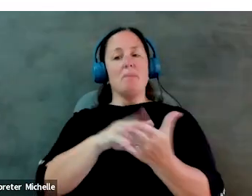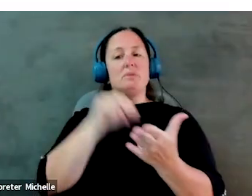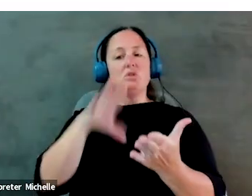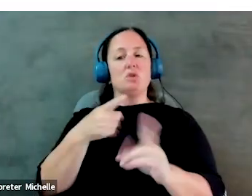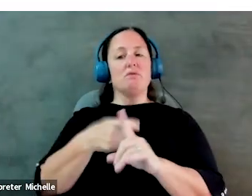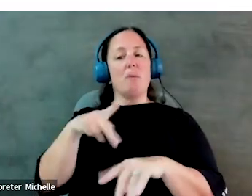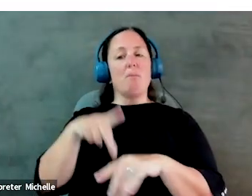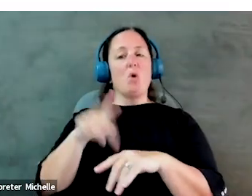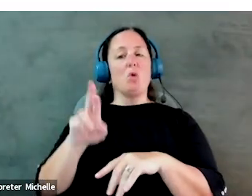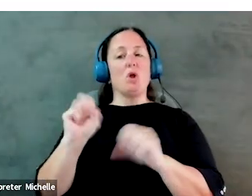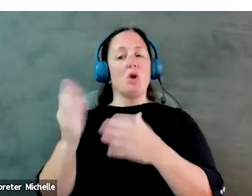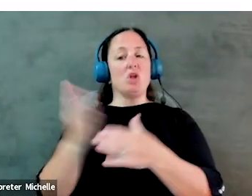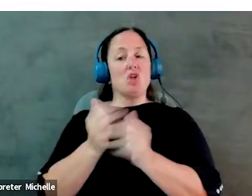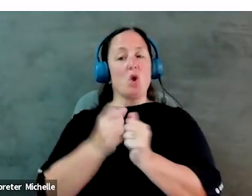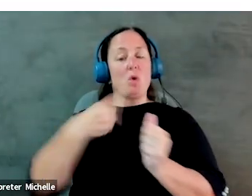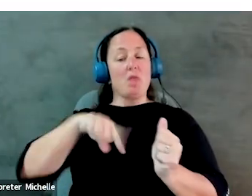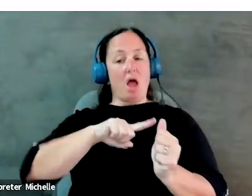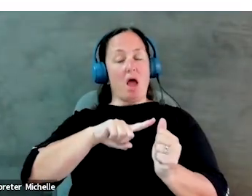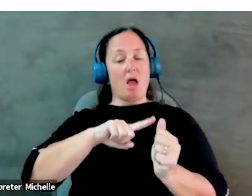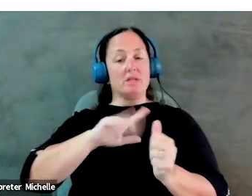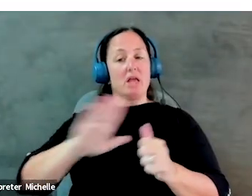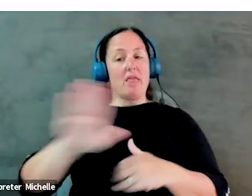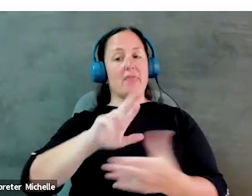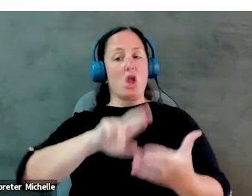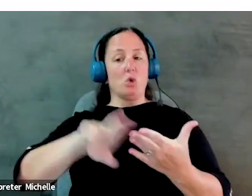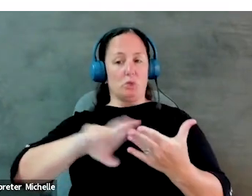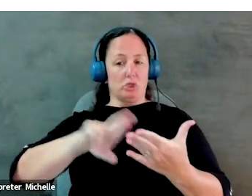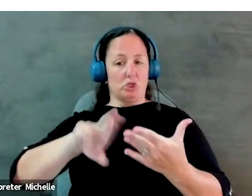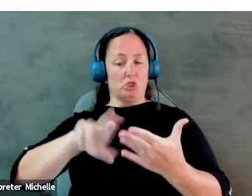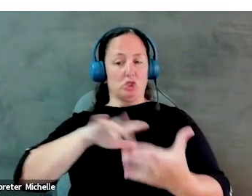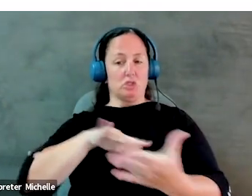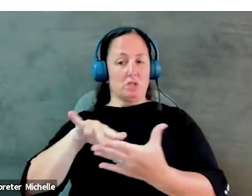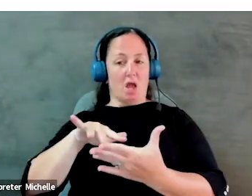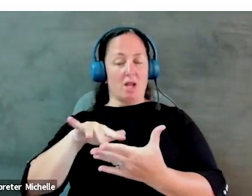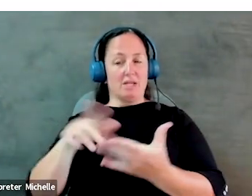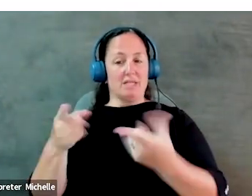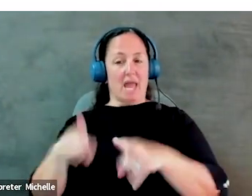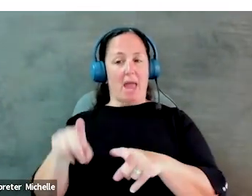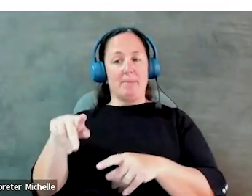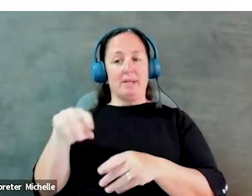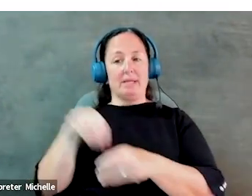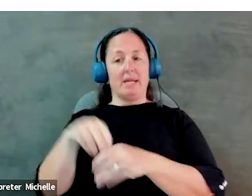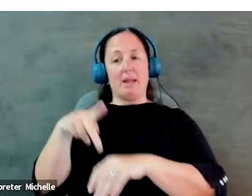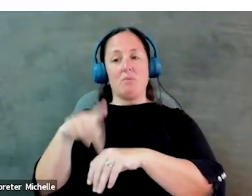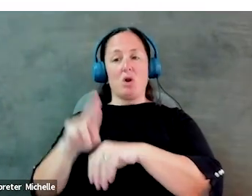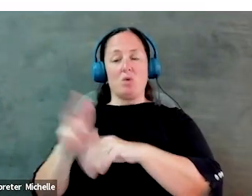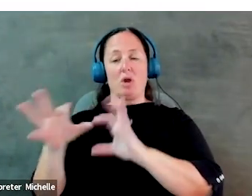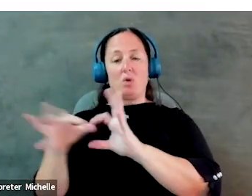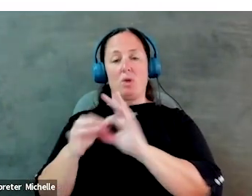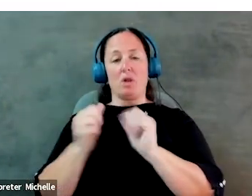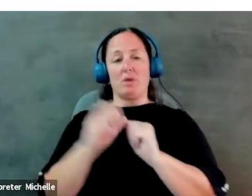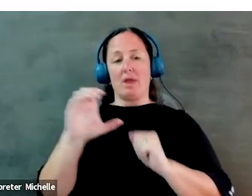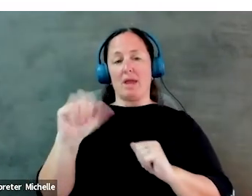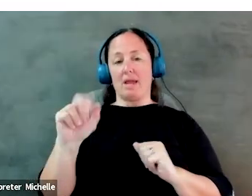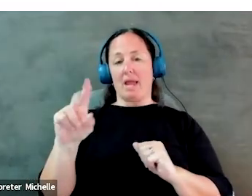students from Puerto Rico can share with us about the research studies going to be carried out in Puerto Rico around